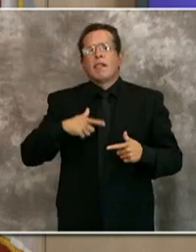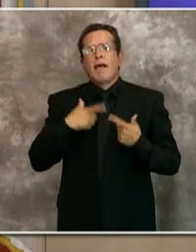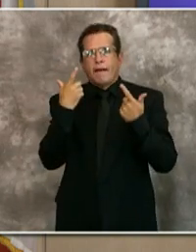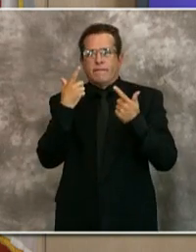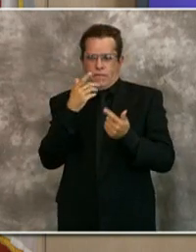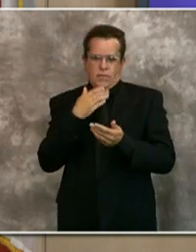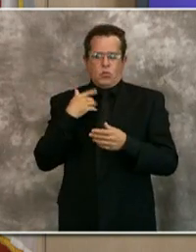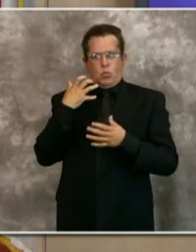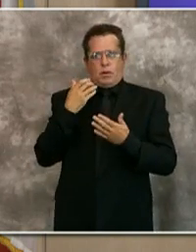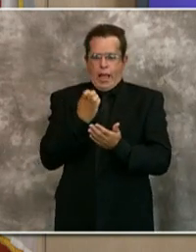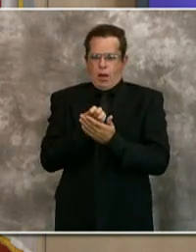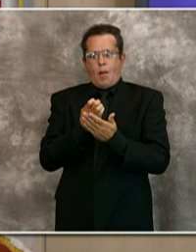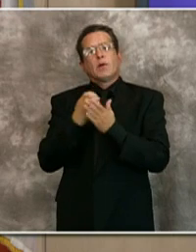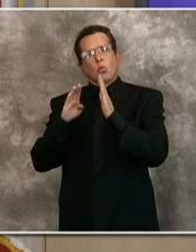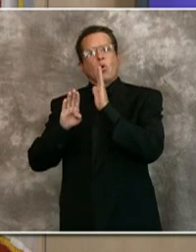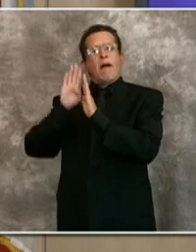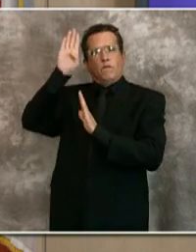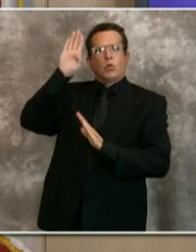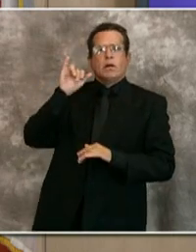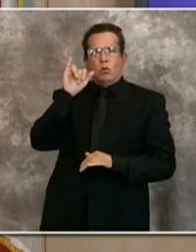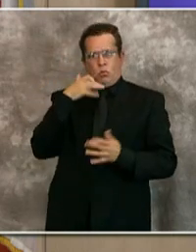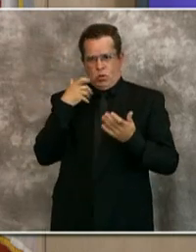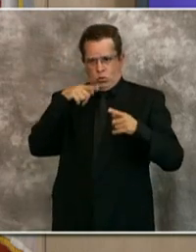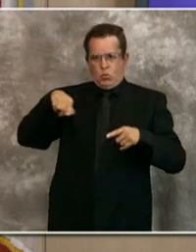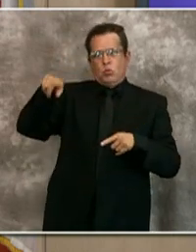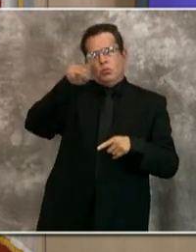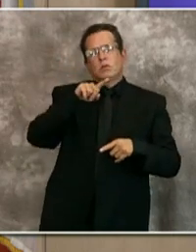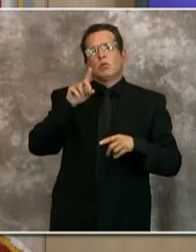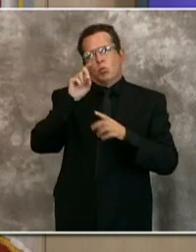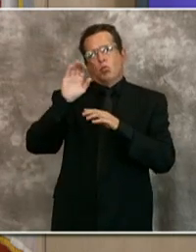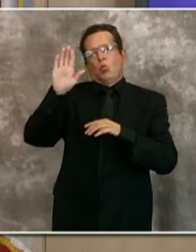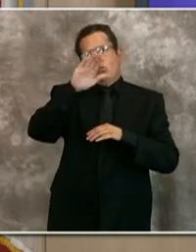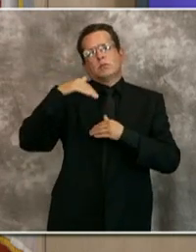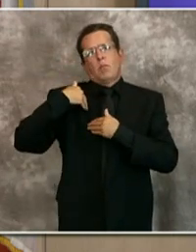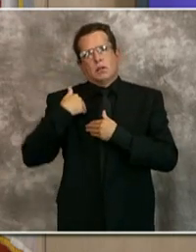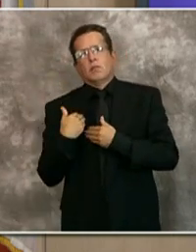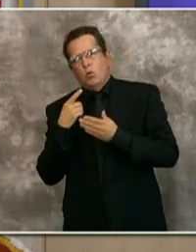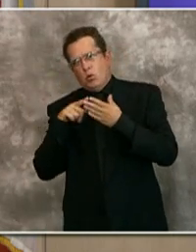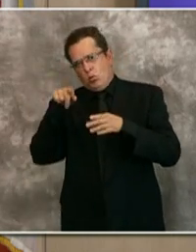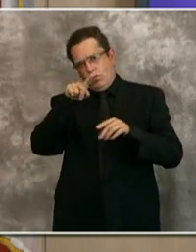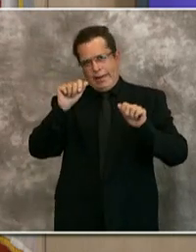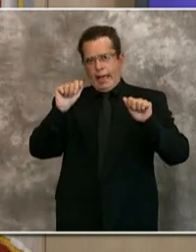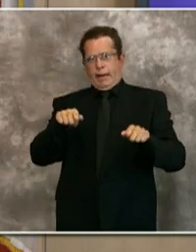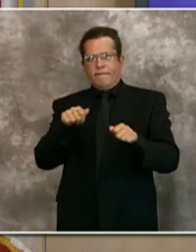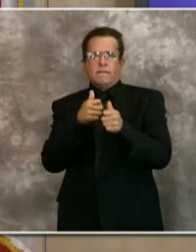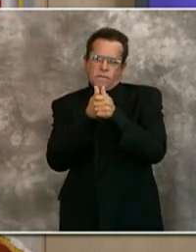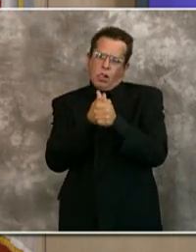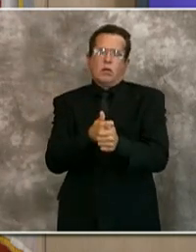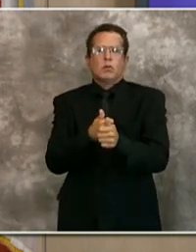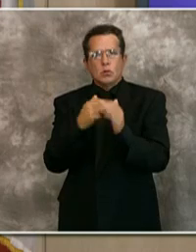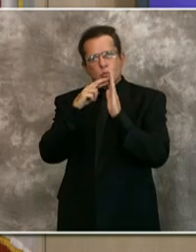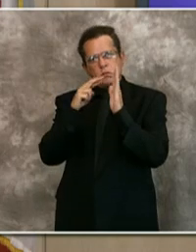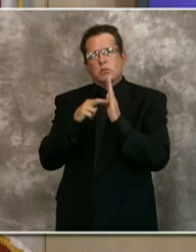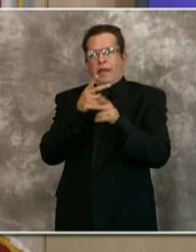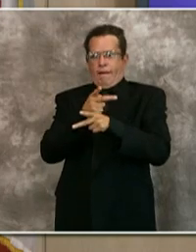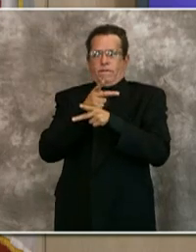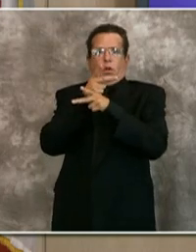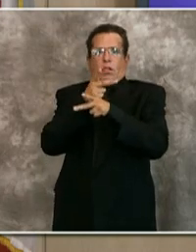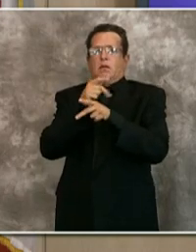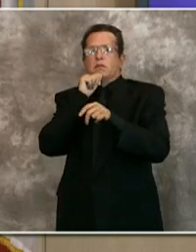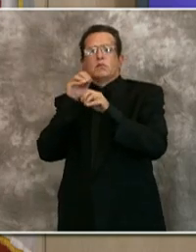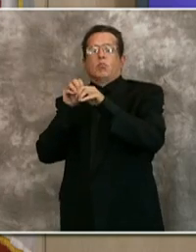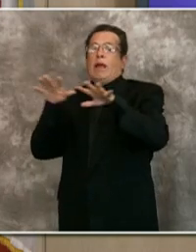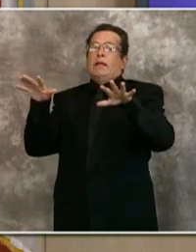our economic recovery, and each and every one of us need to do everything that we can to ensure we are being as careful and safe as